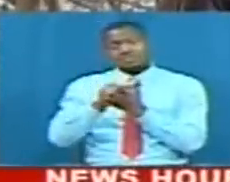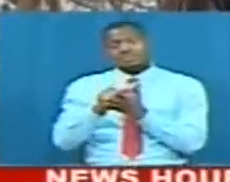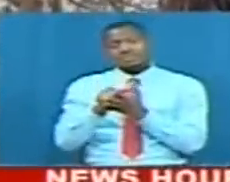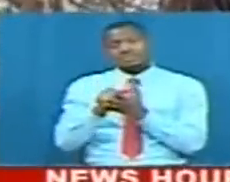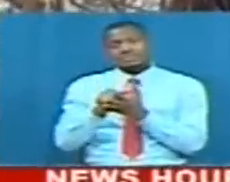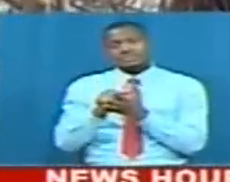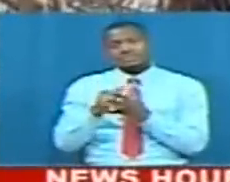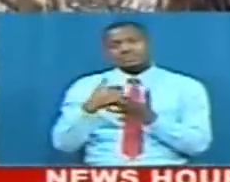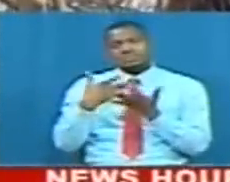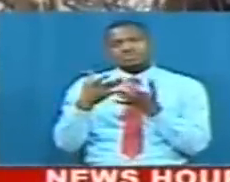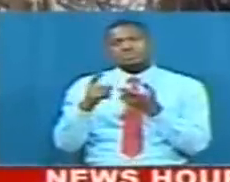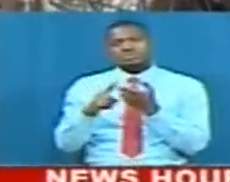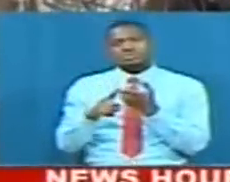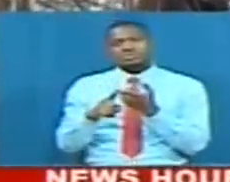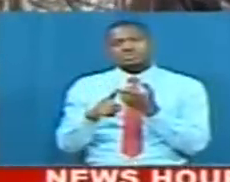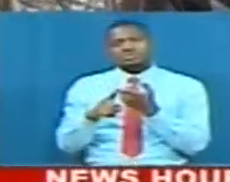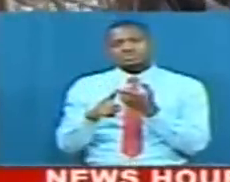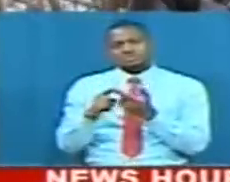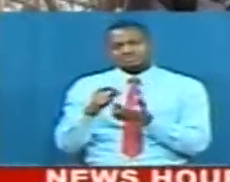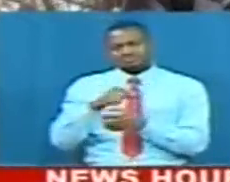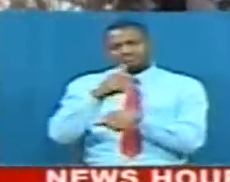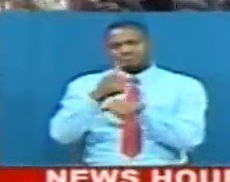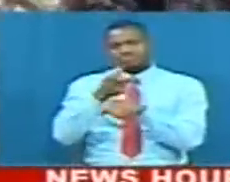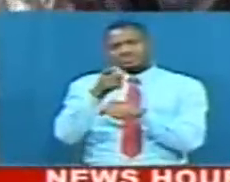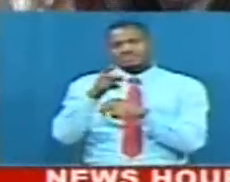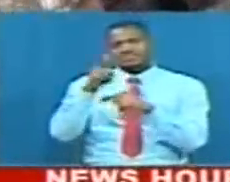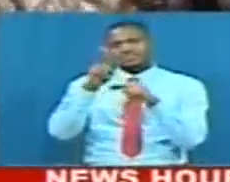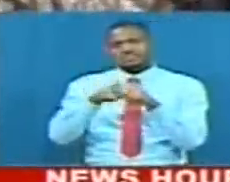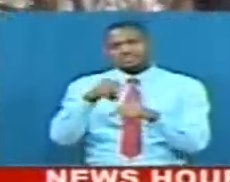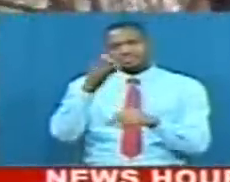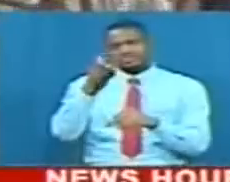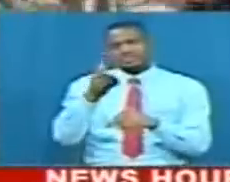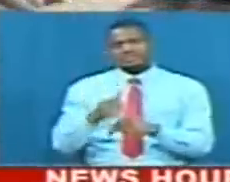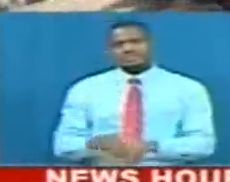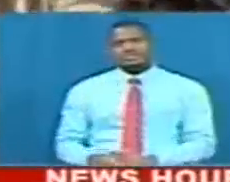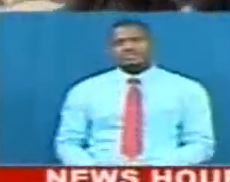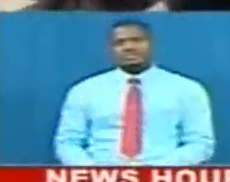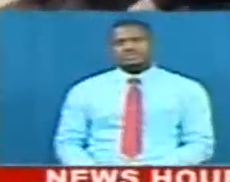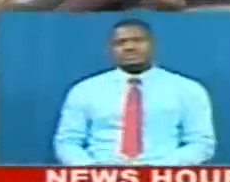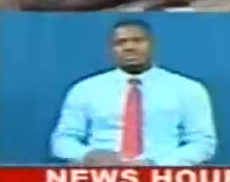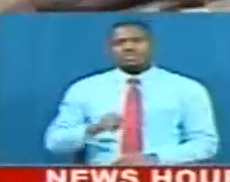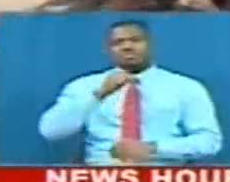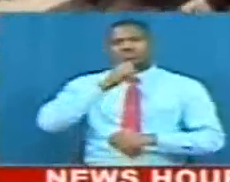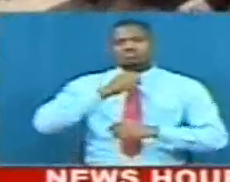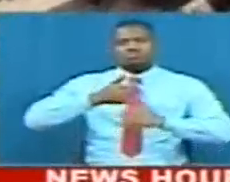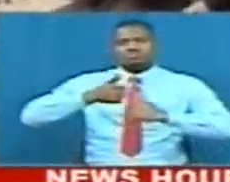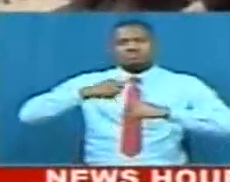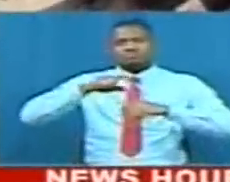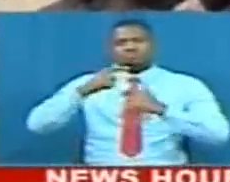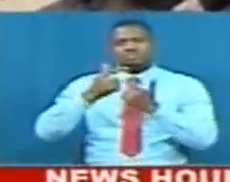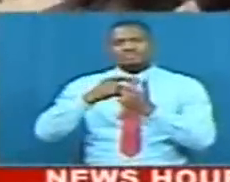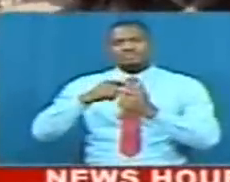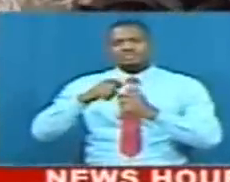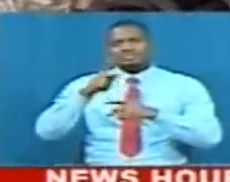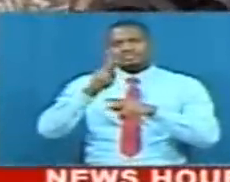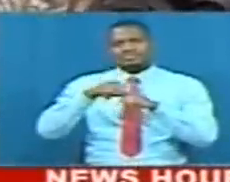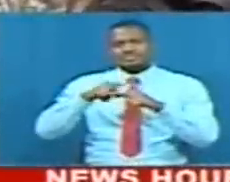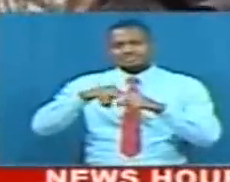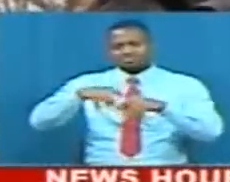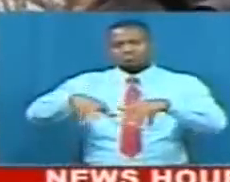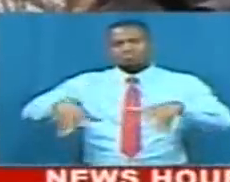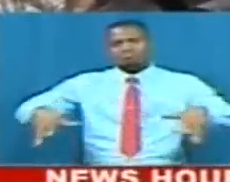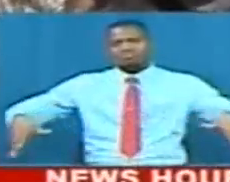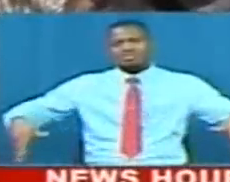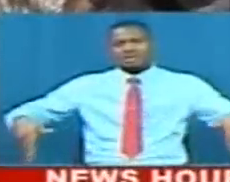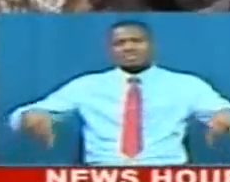that we wanted to skin him. We will come and sit like this, get elders to sit like we are